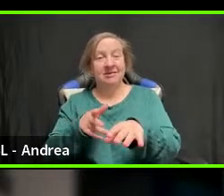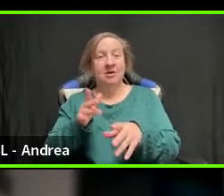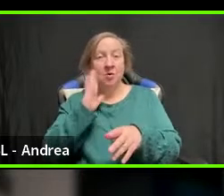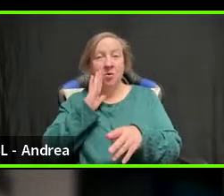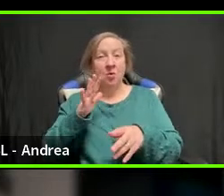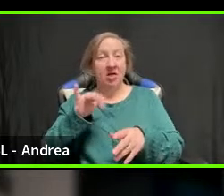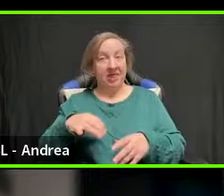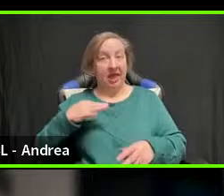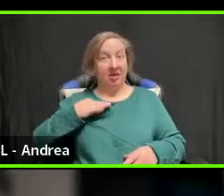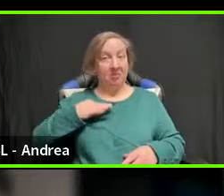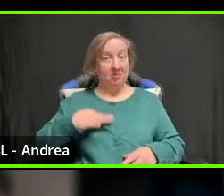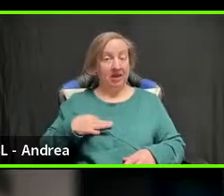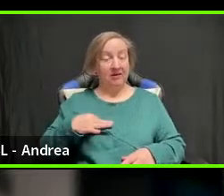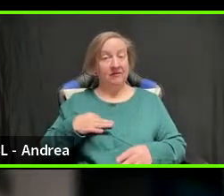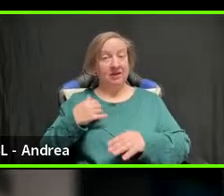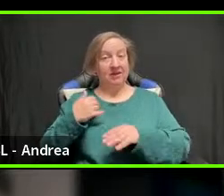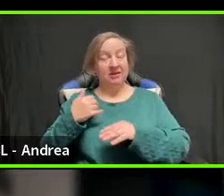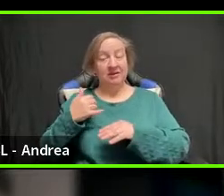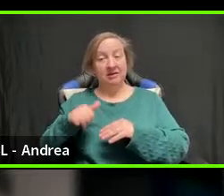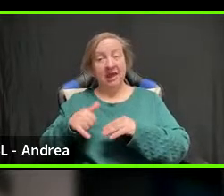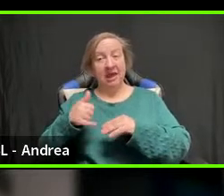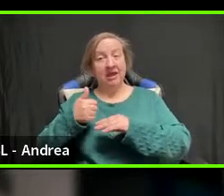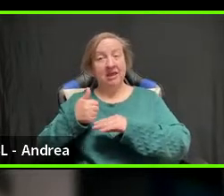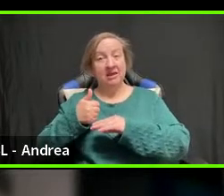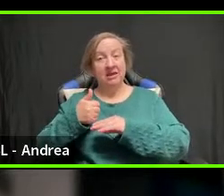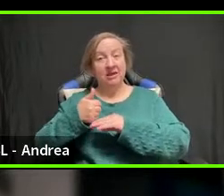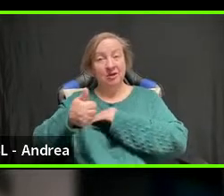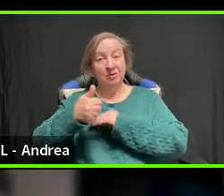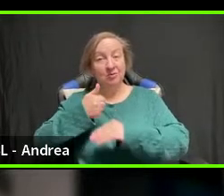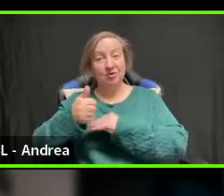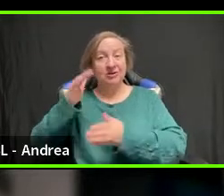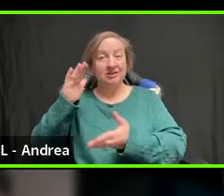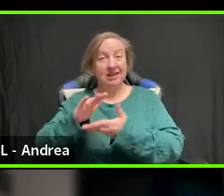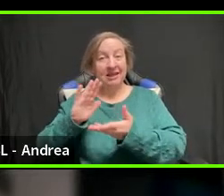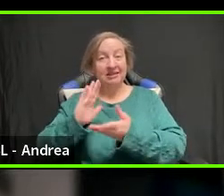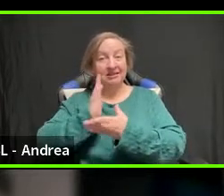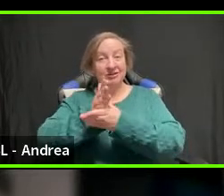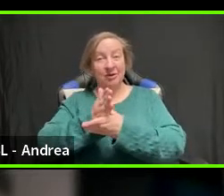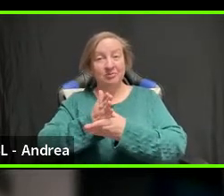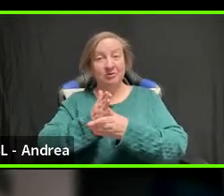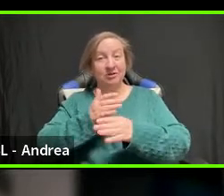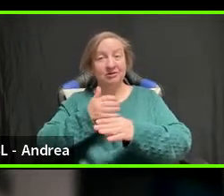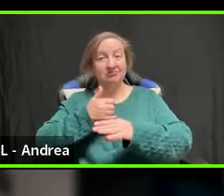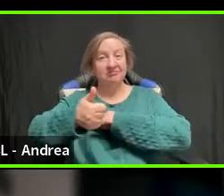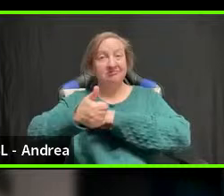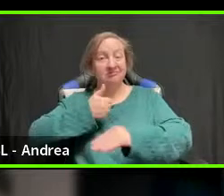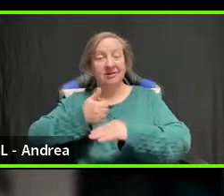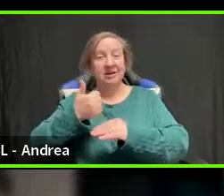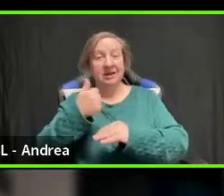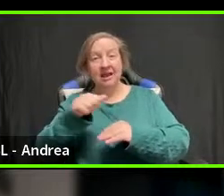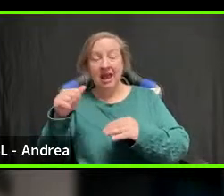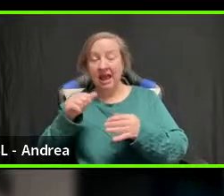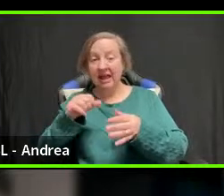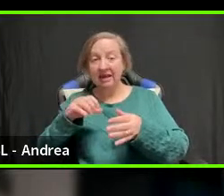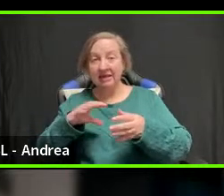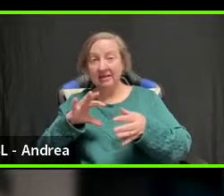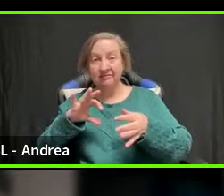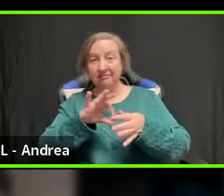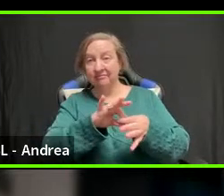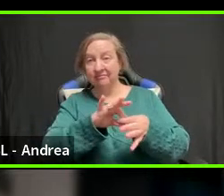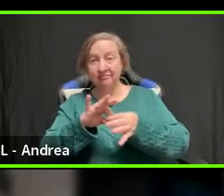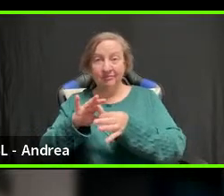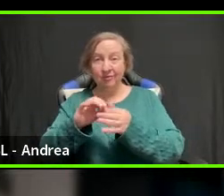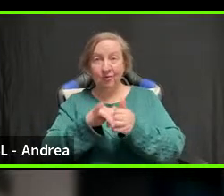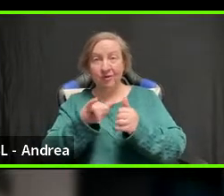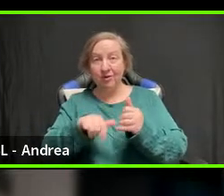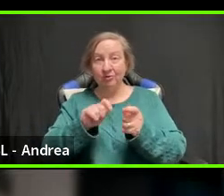as well, such as like less disruption, crossing the road. I just was kind of curious if there was any nexus with those changes and how that